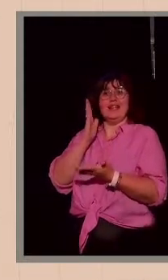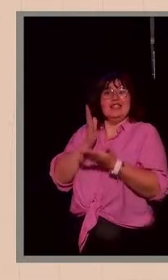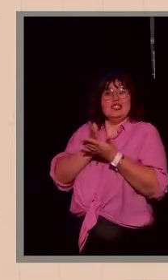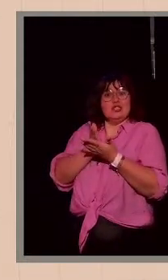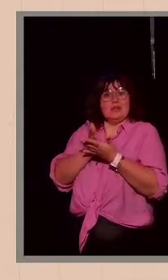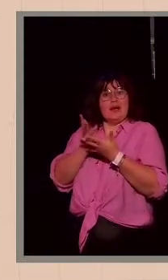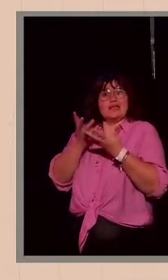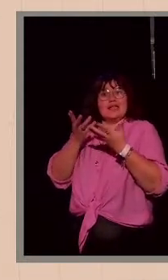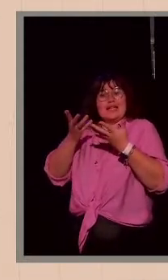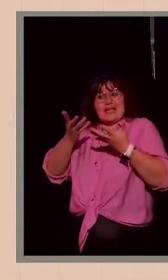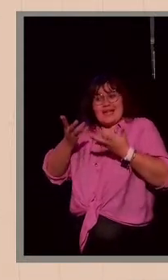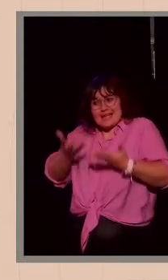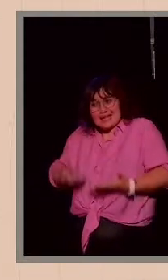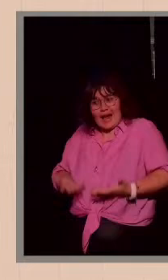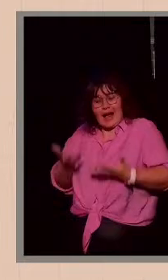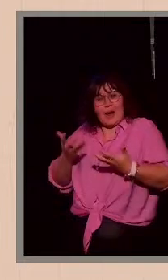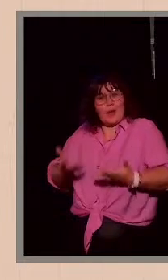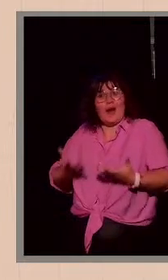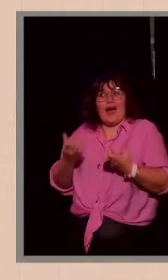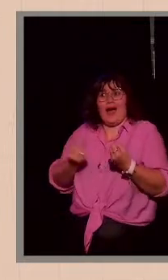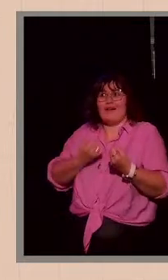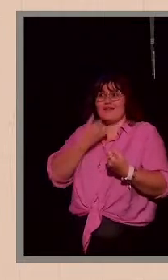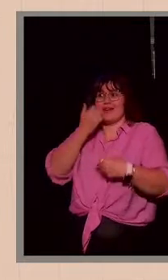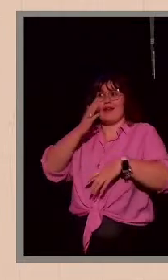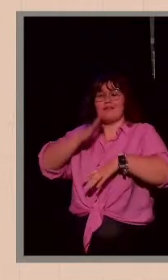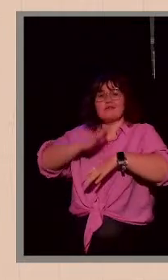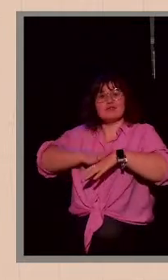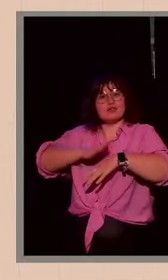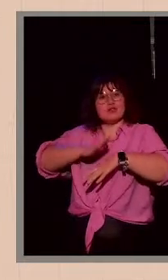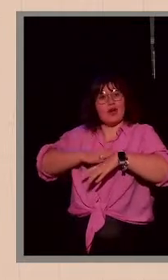now spending some time